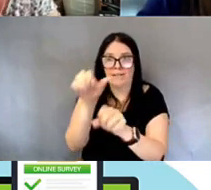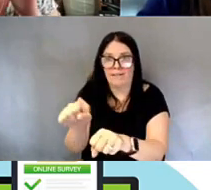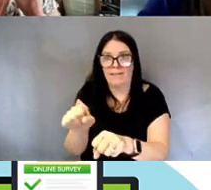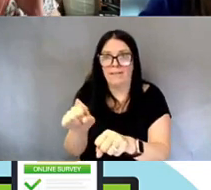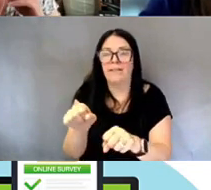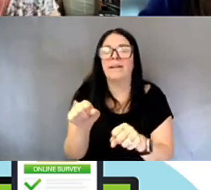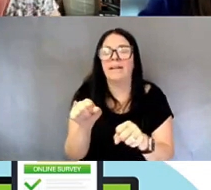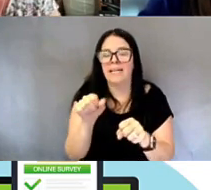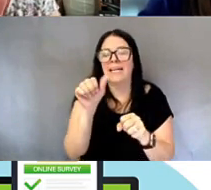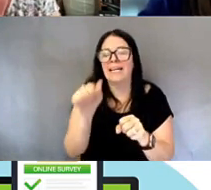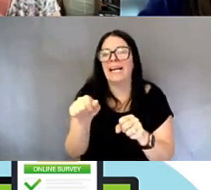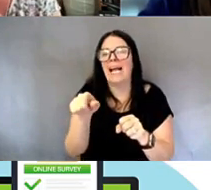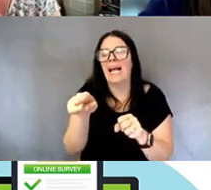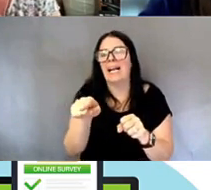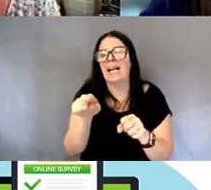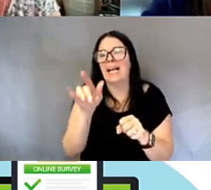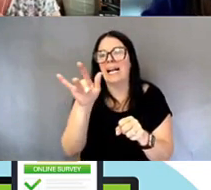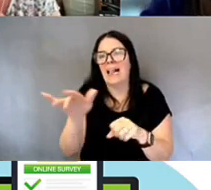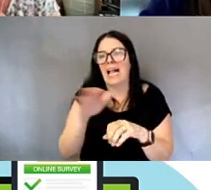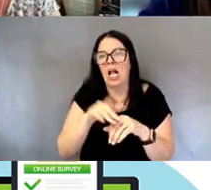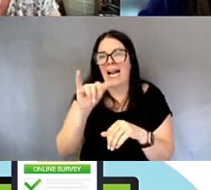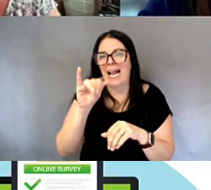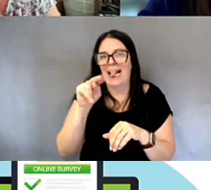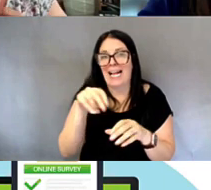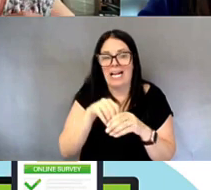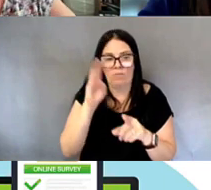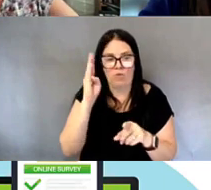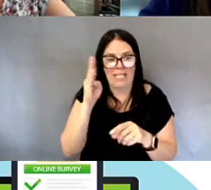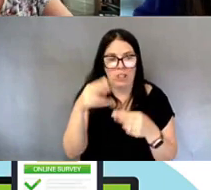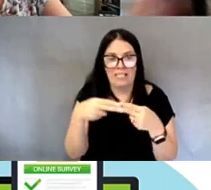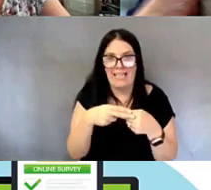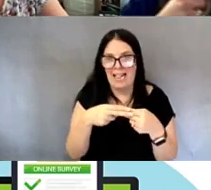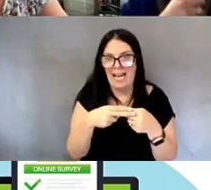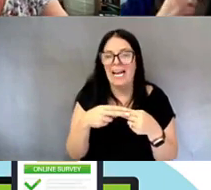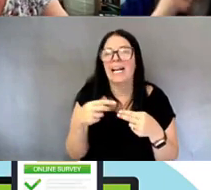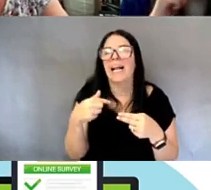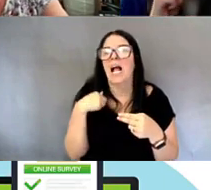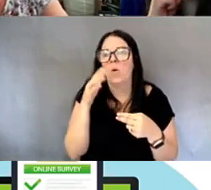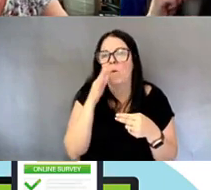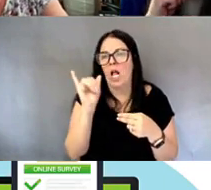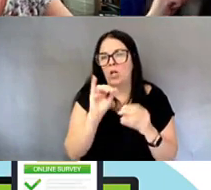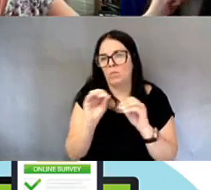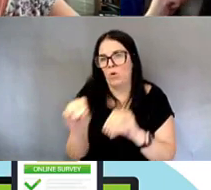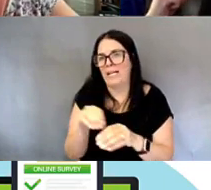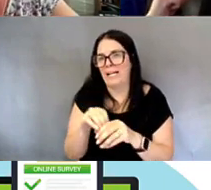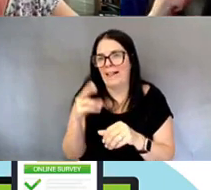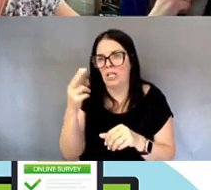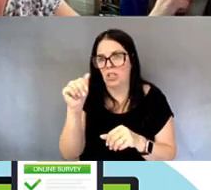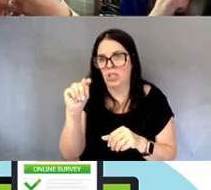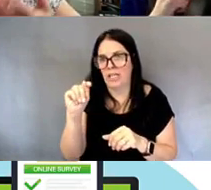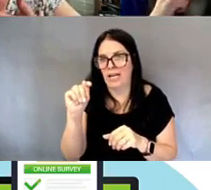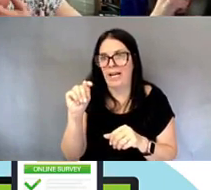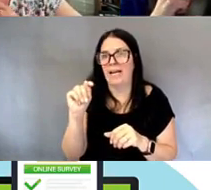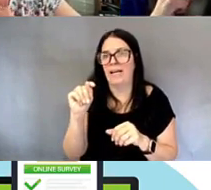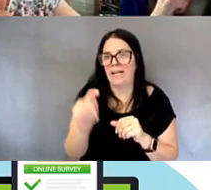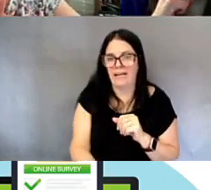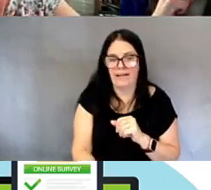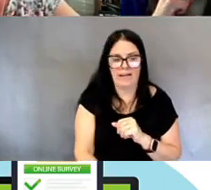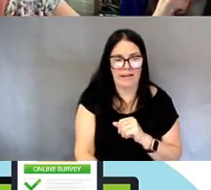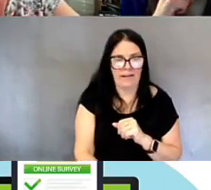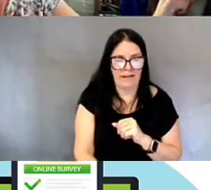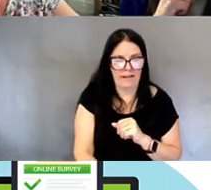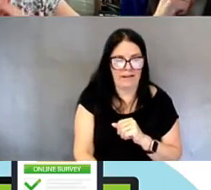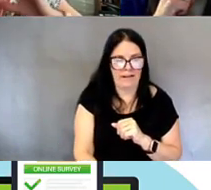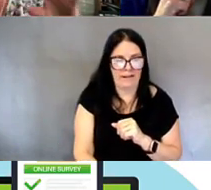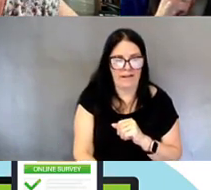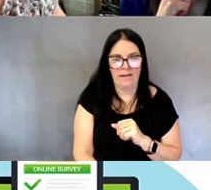reserved, you can click on the links in the presentation slides. I'll also put them into the chat. But don't forget to provide